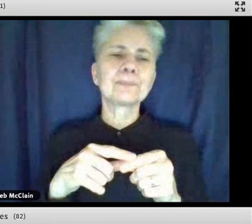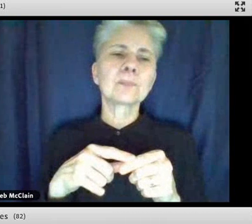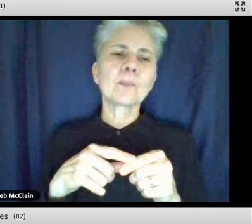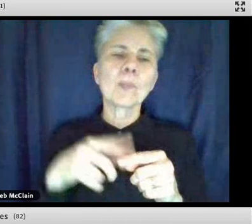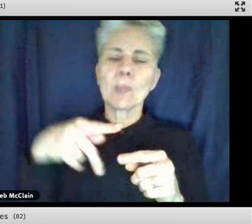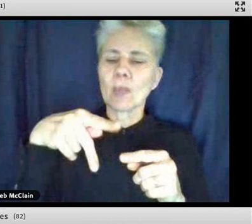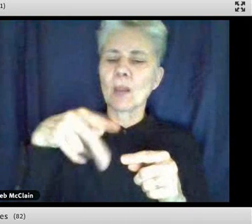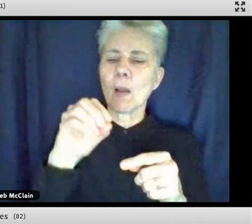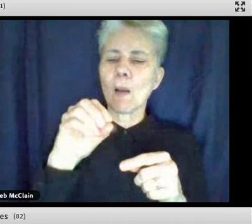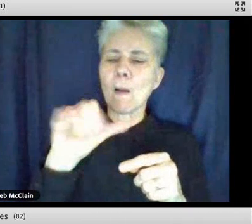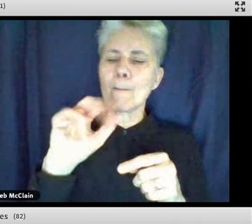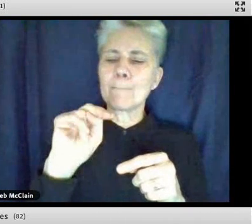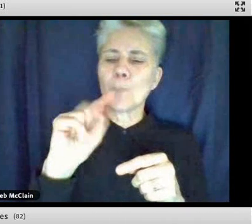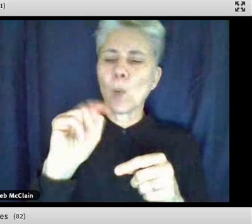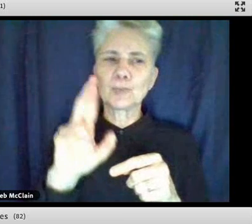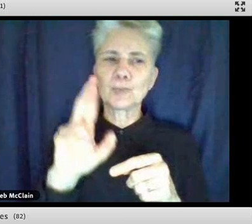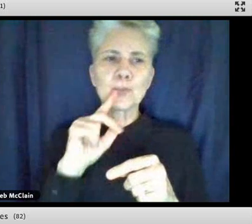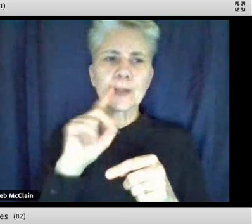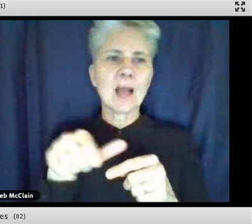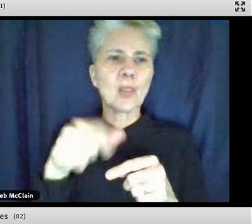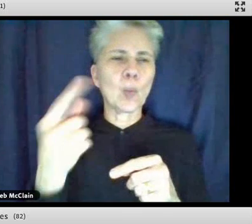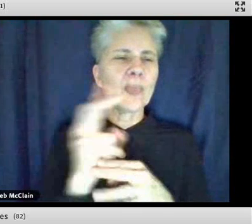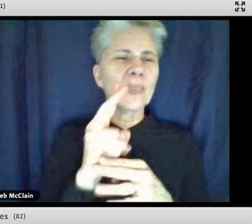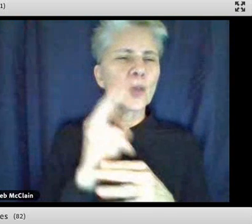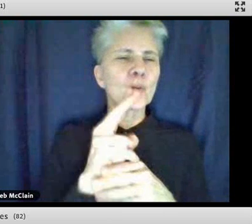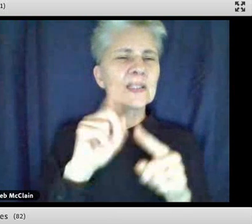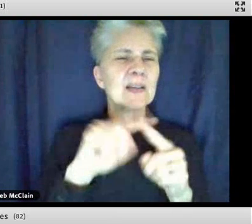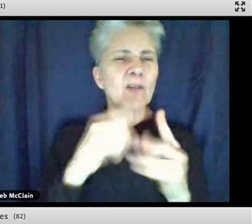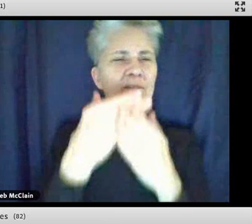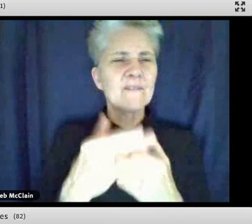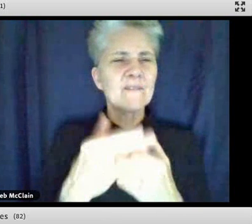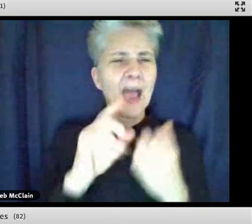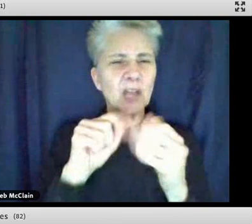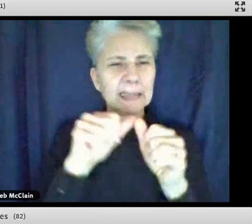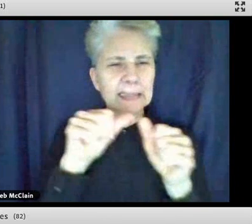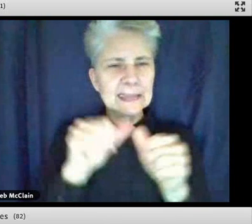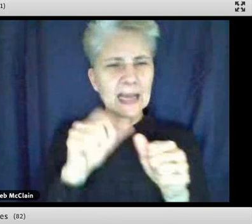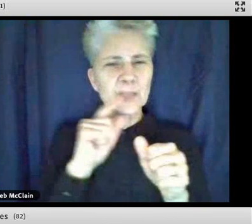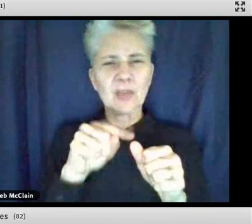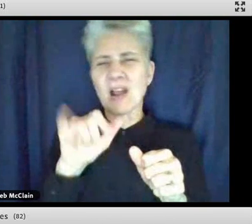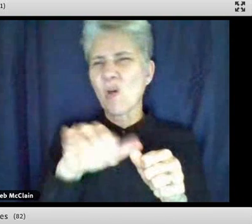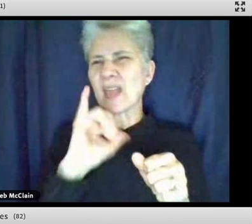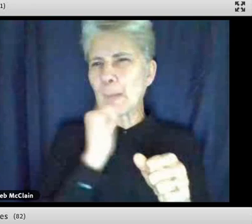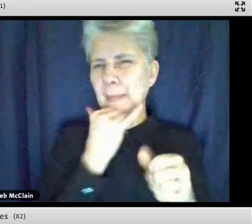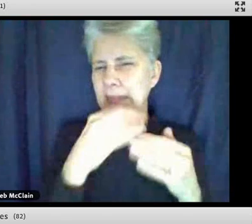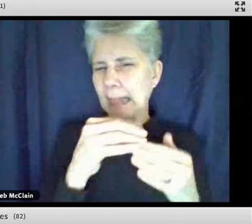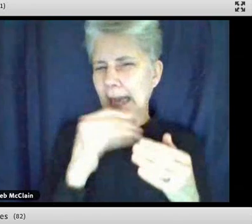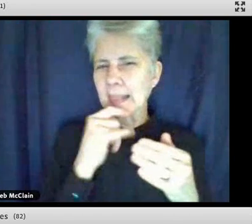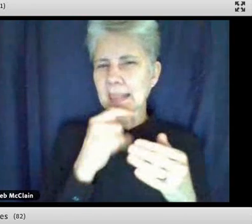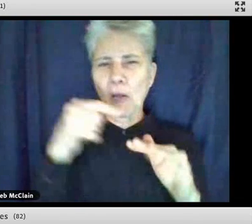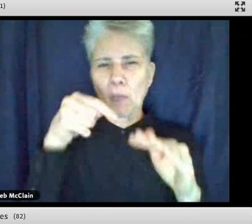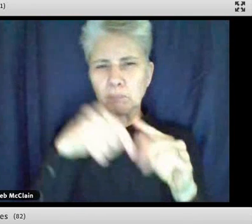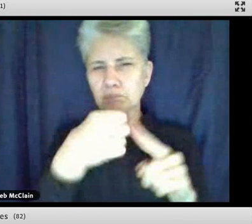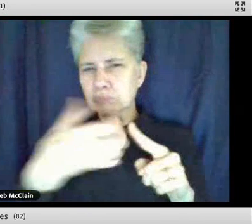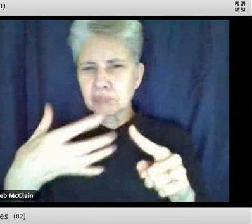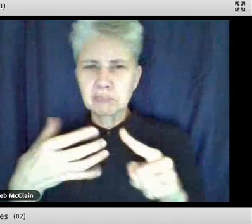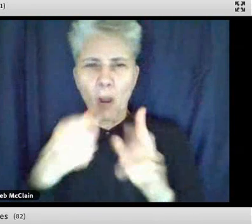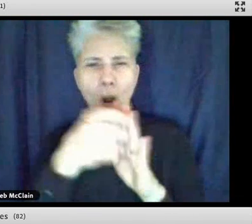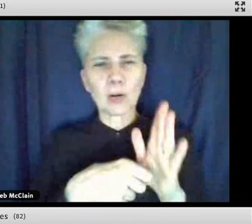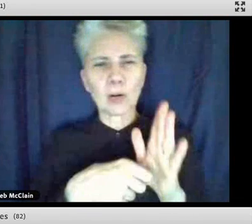Pointner's another one. They use different fact-checking sites, but they'll say, this is misleading. Again, it'll go into depth in the article and tell you